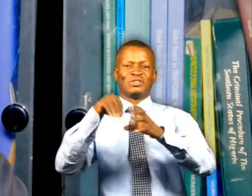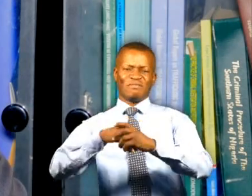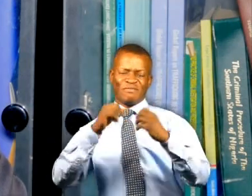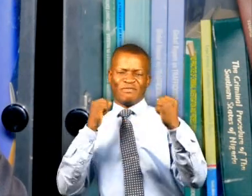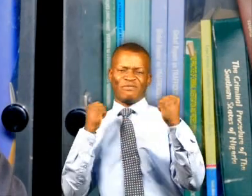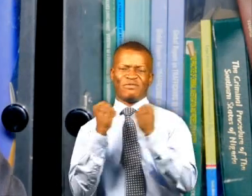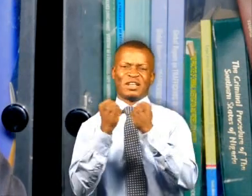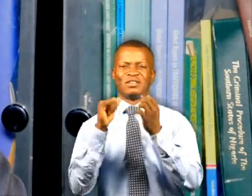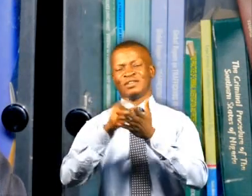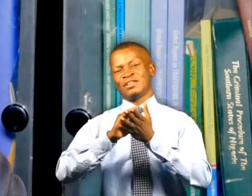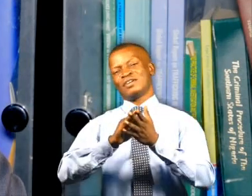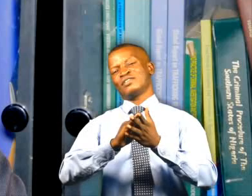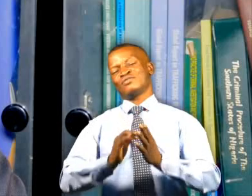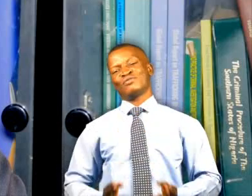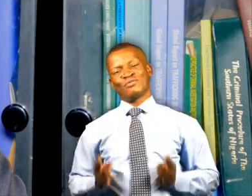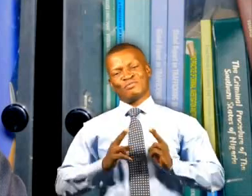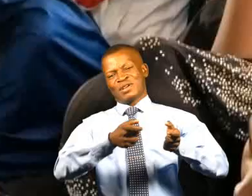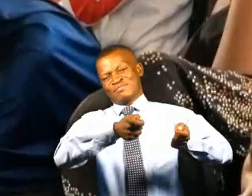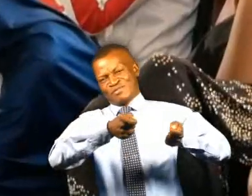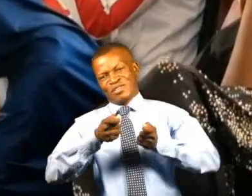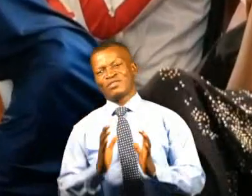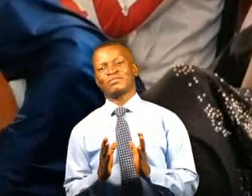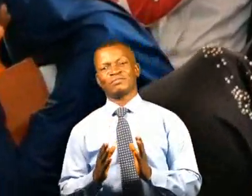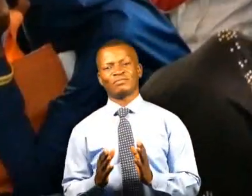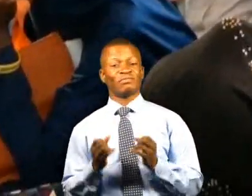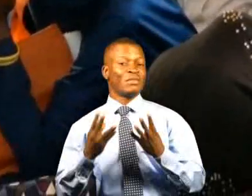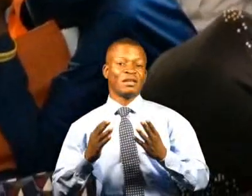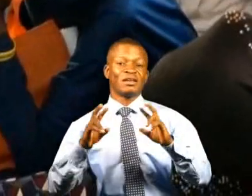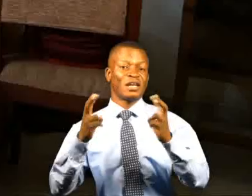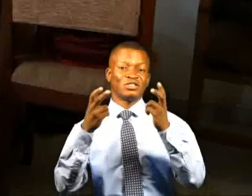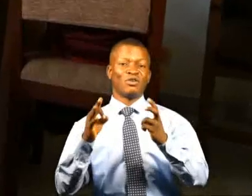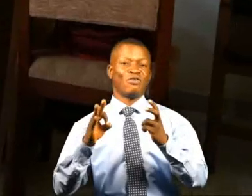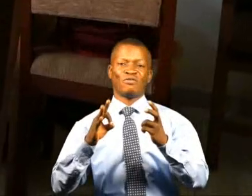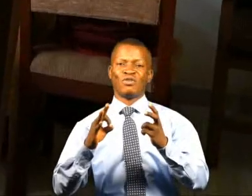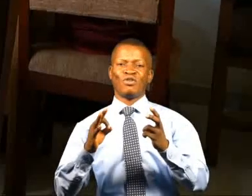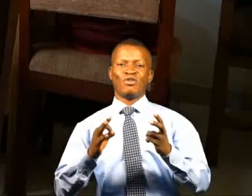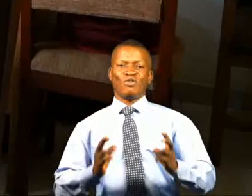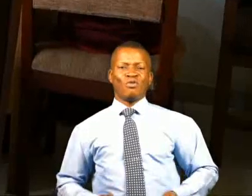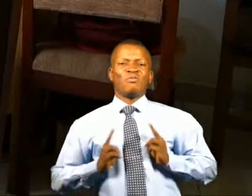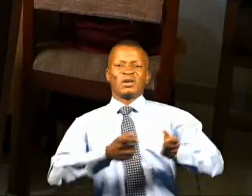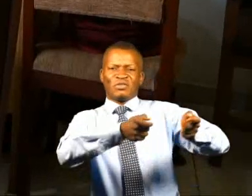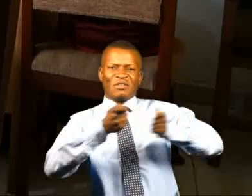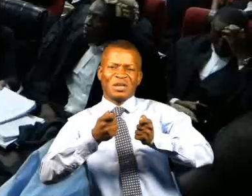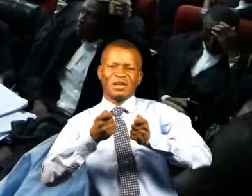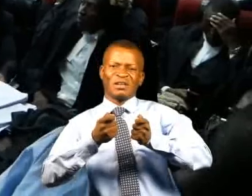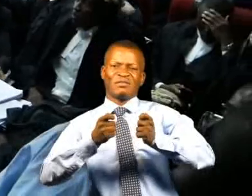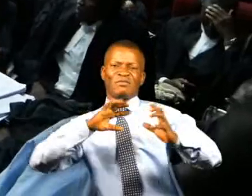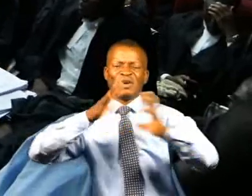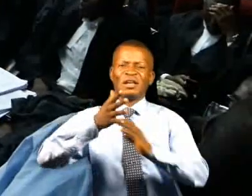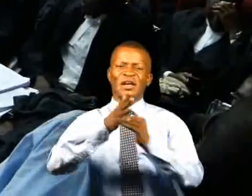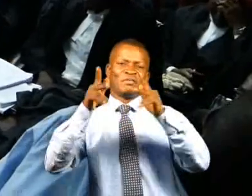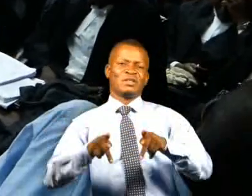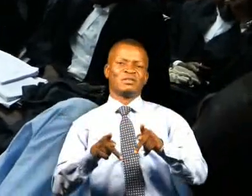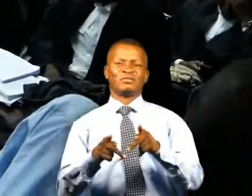in fighting the scourge of human trafficking. Reporting cases of human trafficking and violence against persons will enable